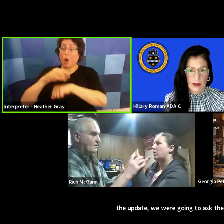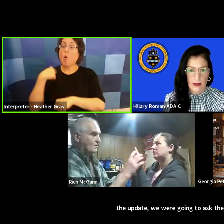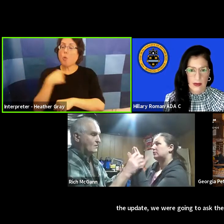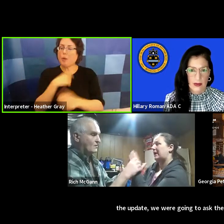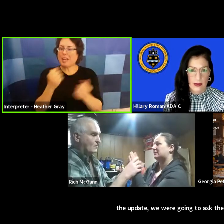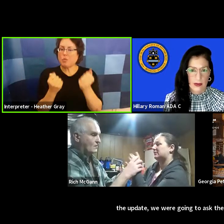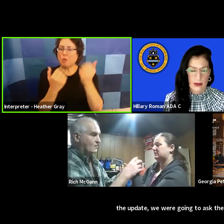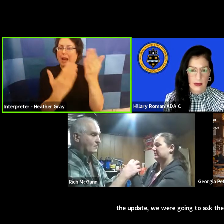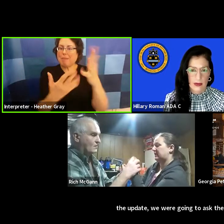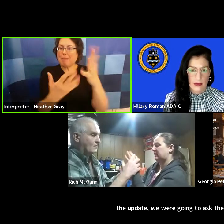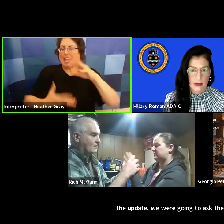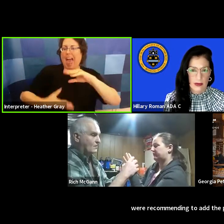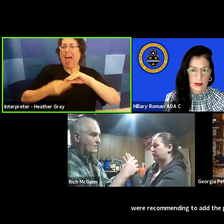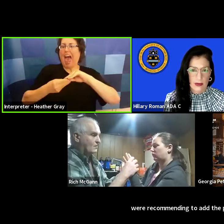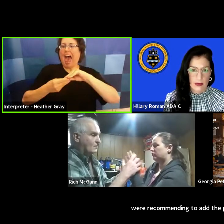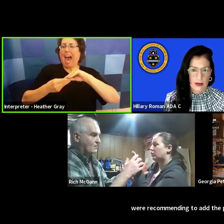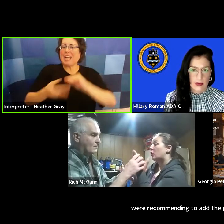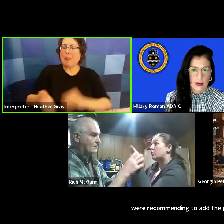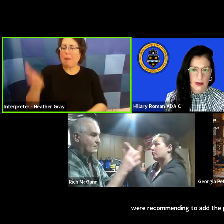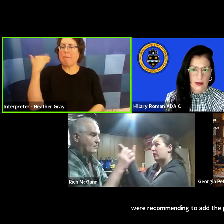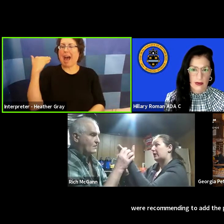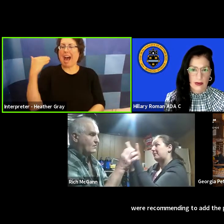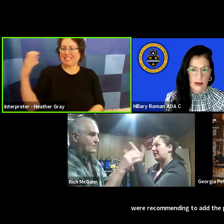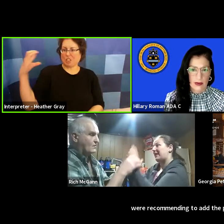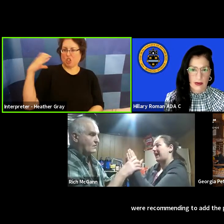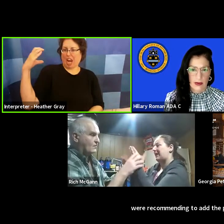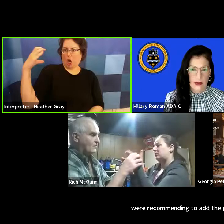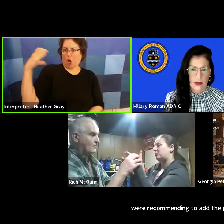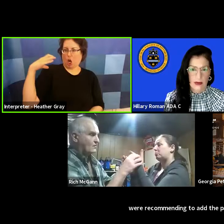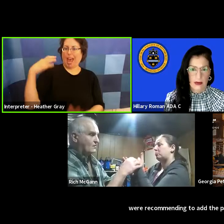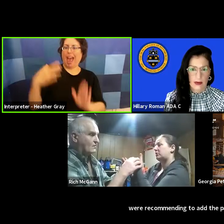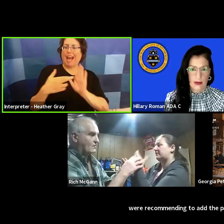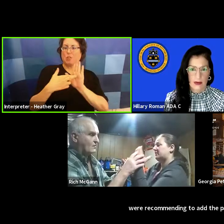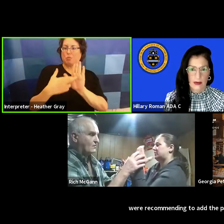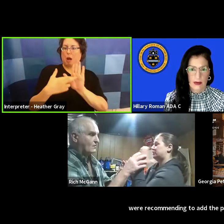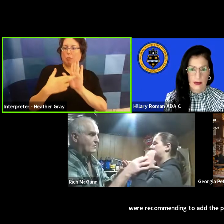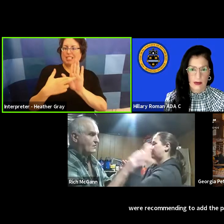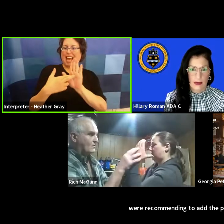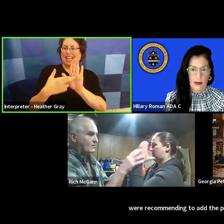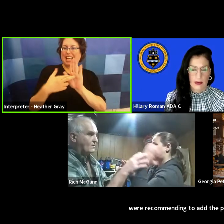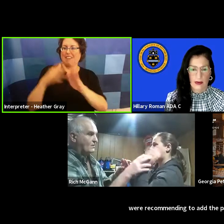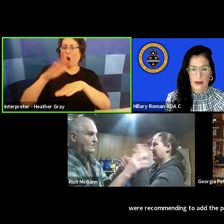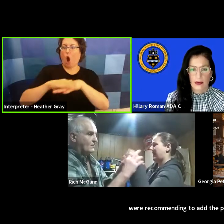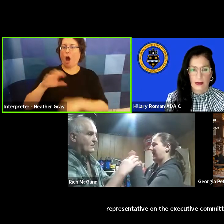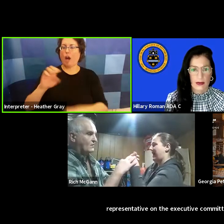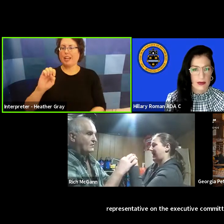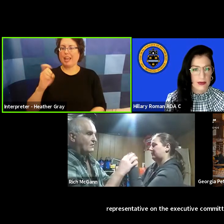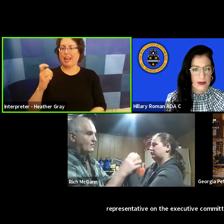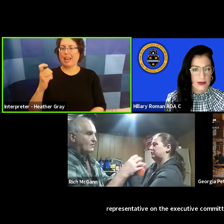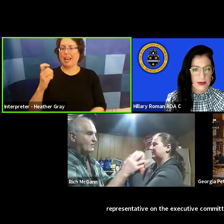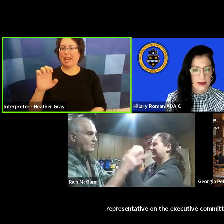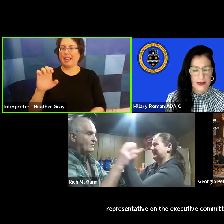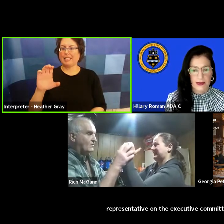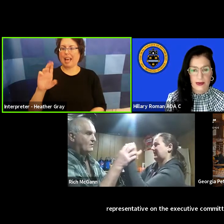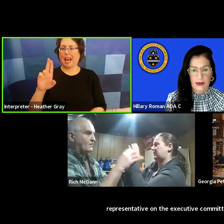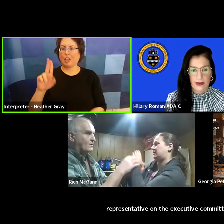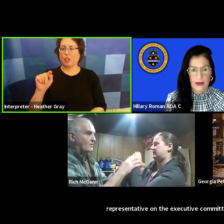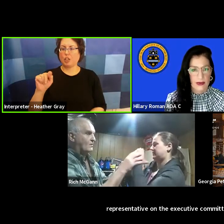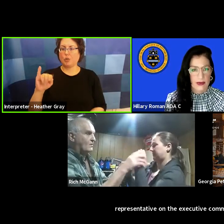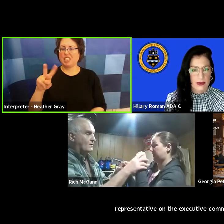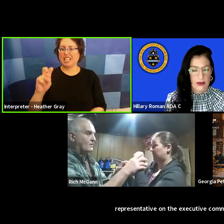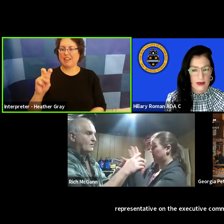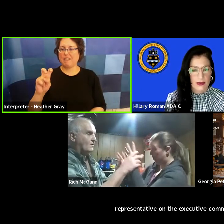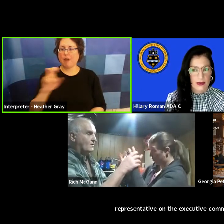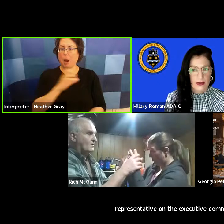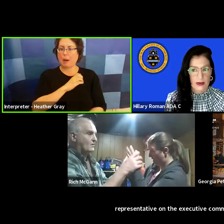past chair as a representative on the executive committee. Does that need to have a vote, or did we want to